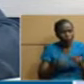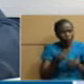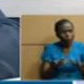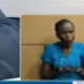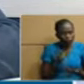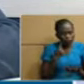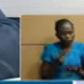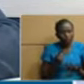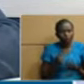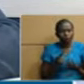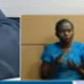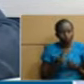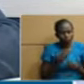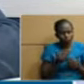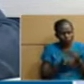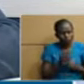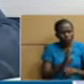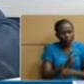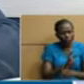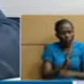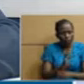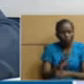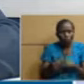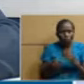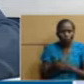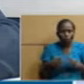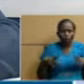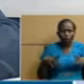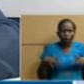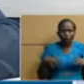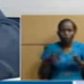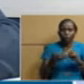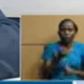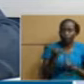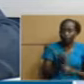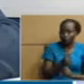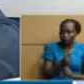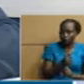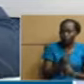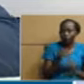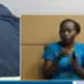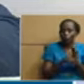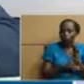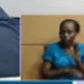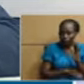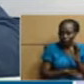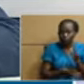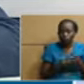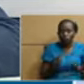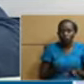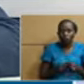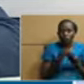and supervise all retirement benefit schemes and service providers. In order to provide